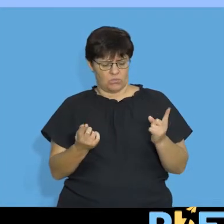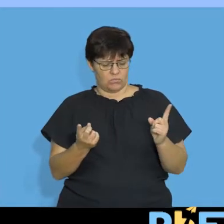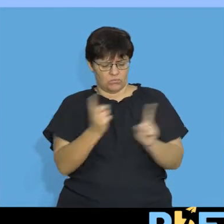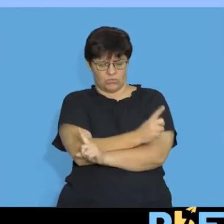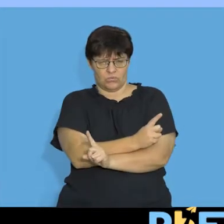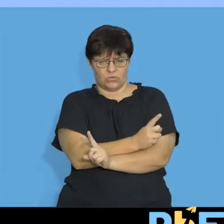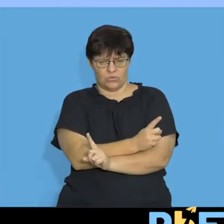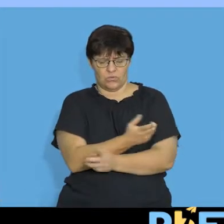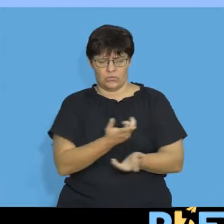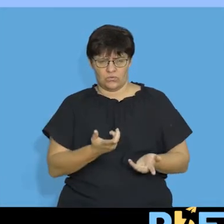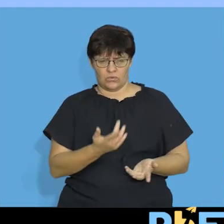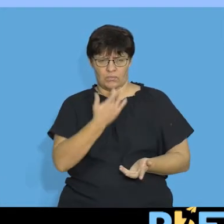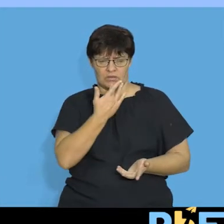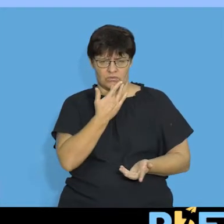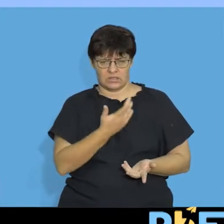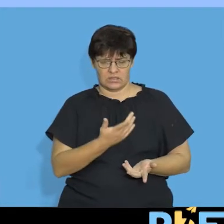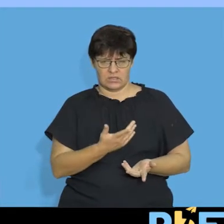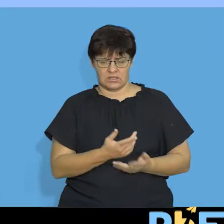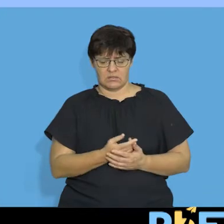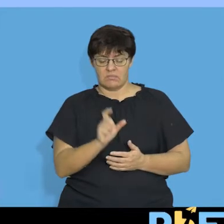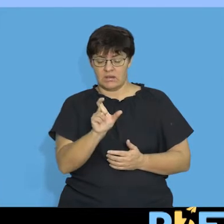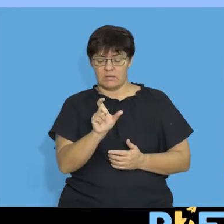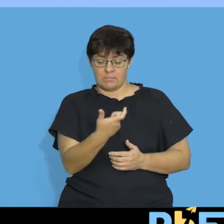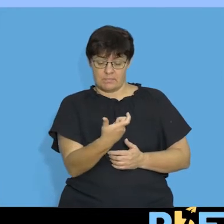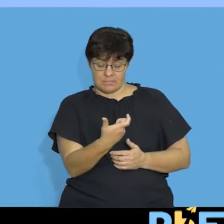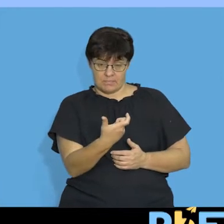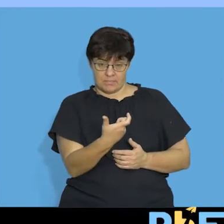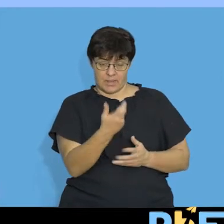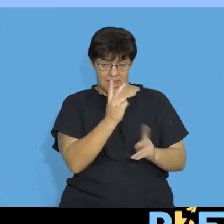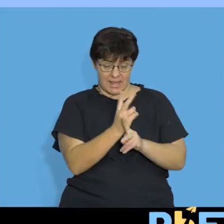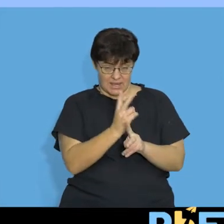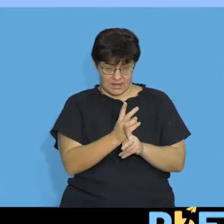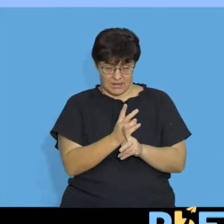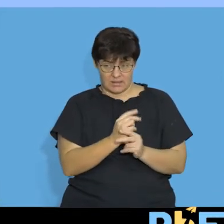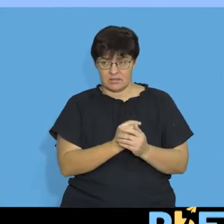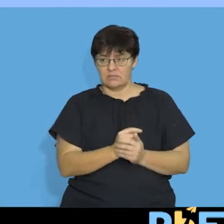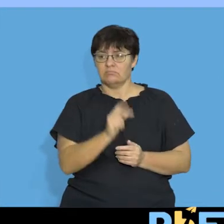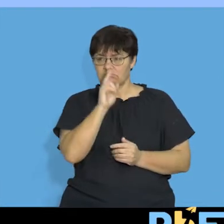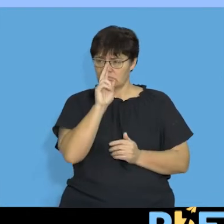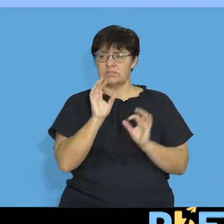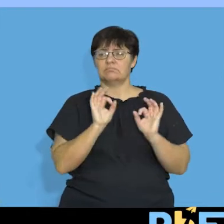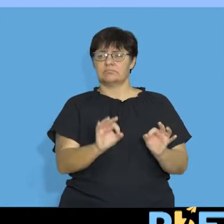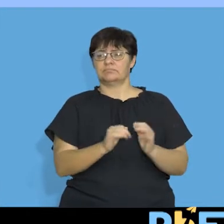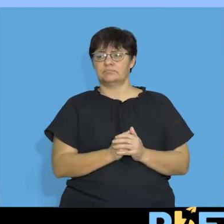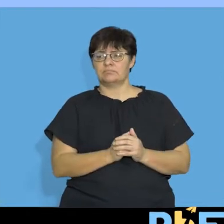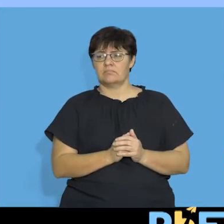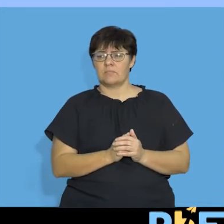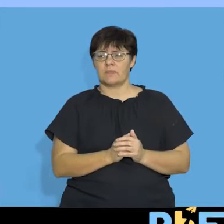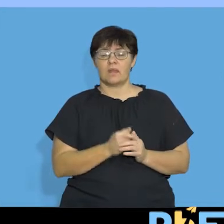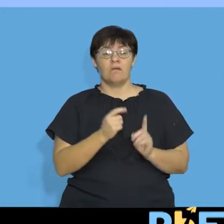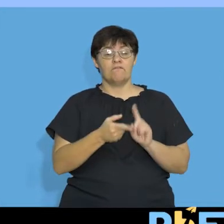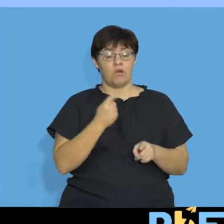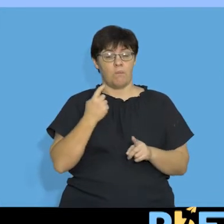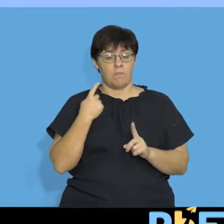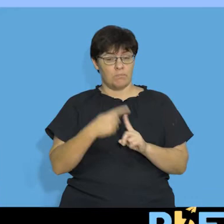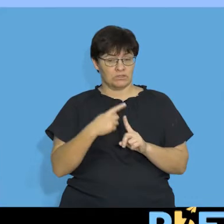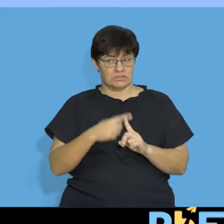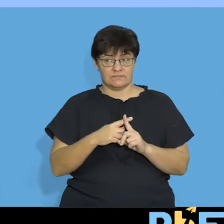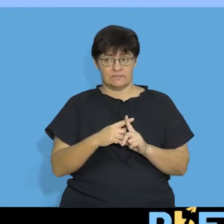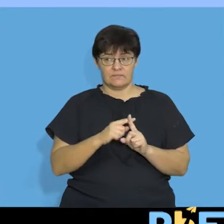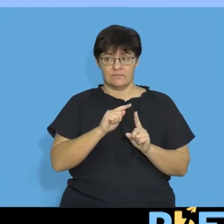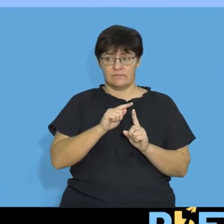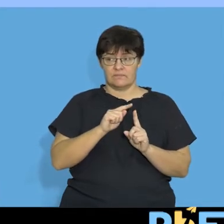I switch the cell again, now you'll see from the positive terminal, it's